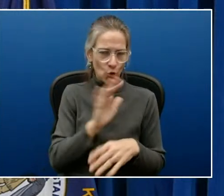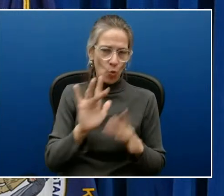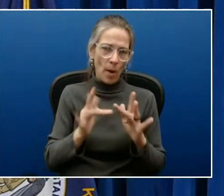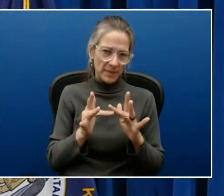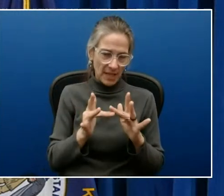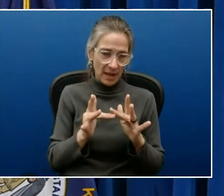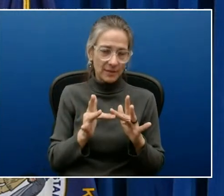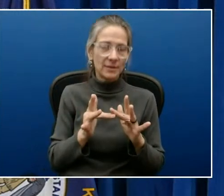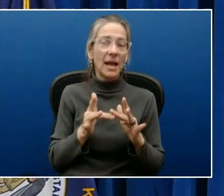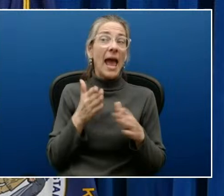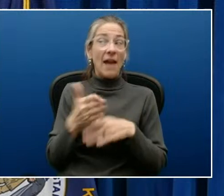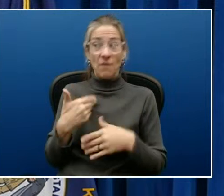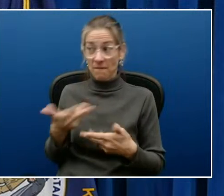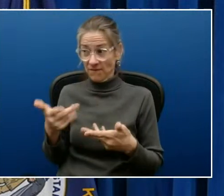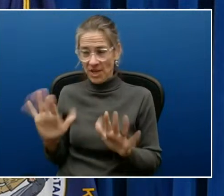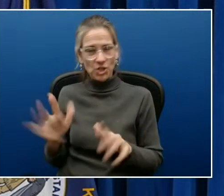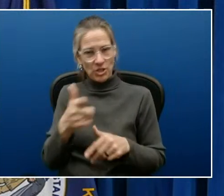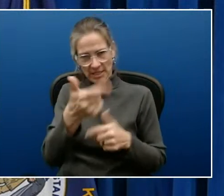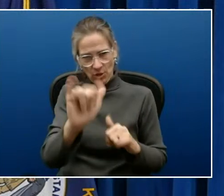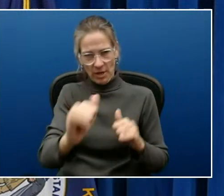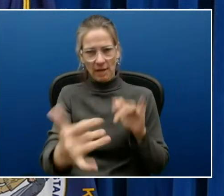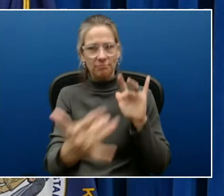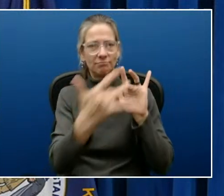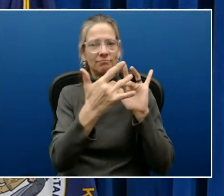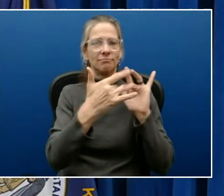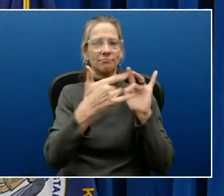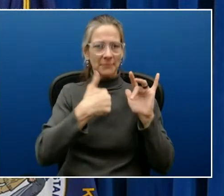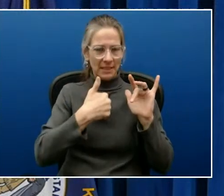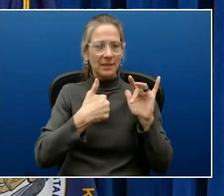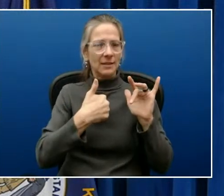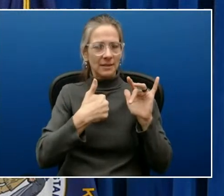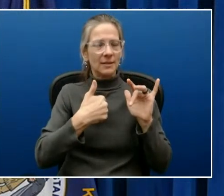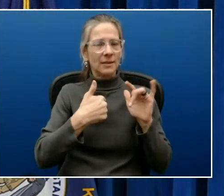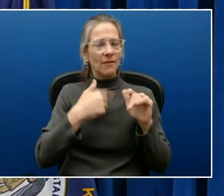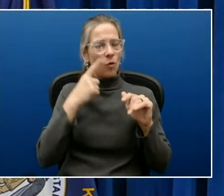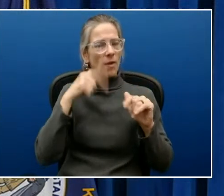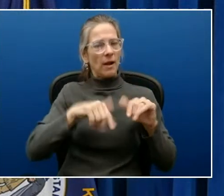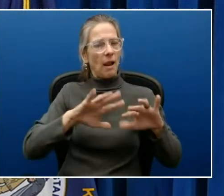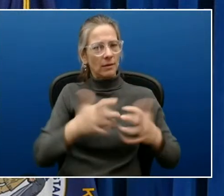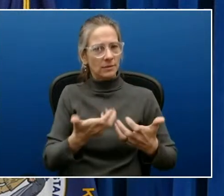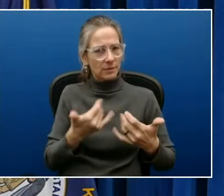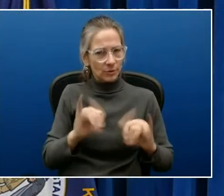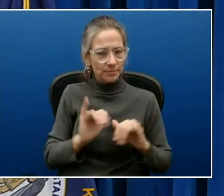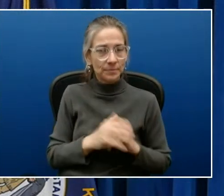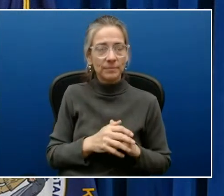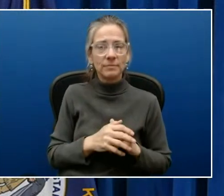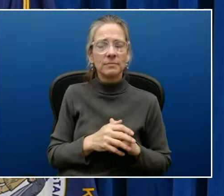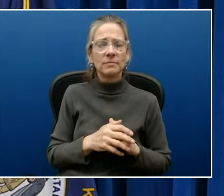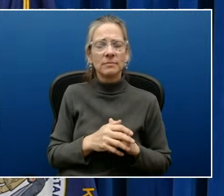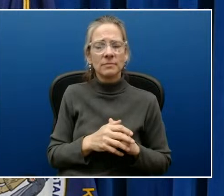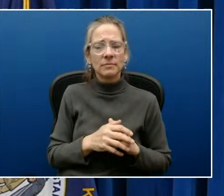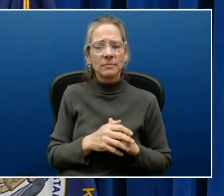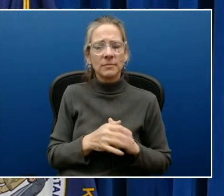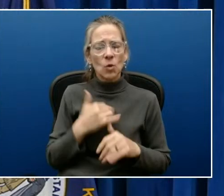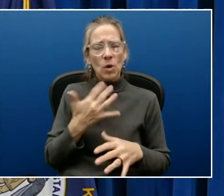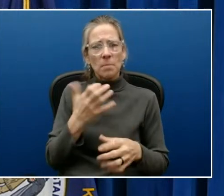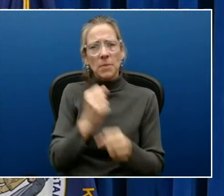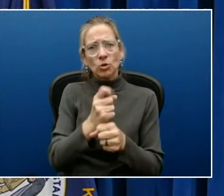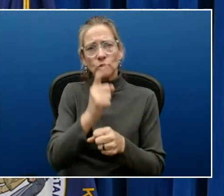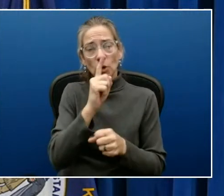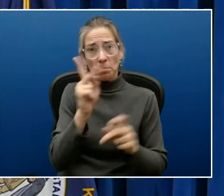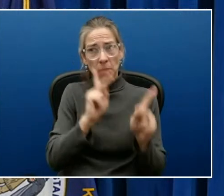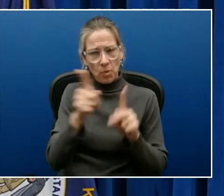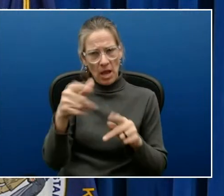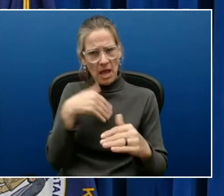accessible beyond my time as Poet Laureate for these classes. I wanted to make sure that people had access to completely